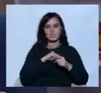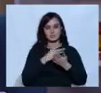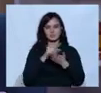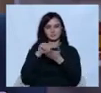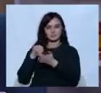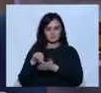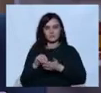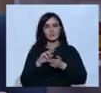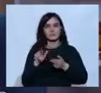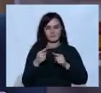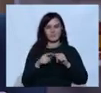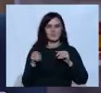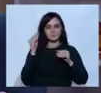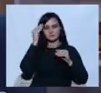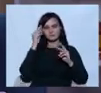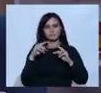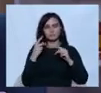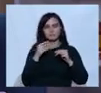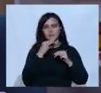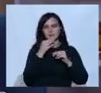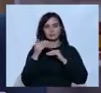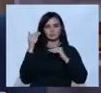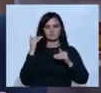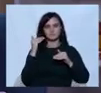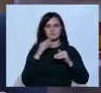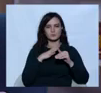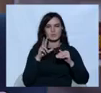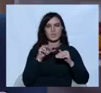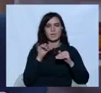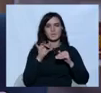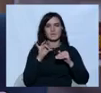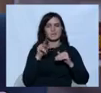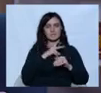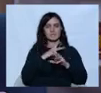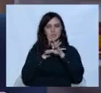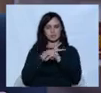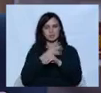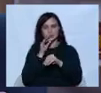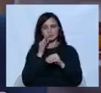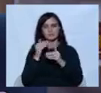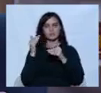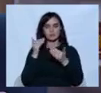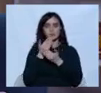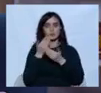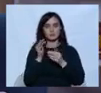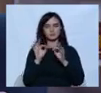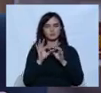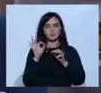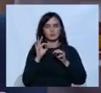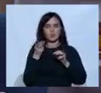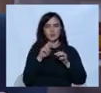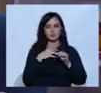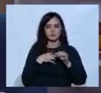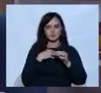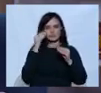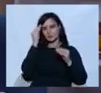legal duties to the law. One must be able to forgive and show that divinity of mercy. There are